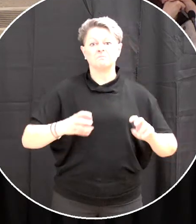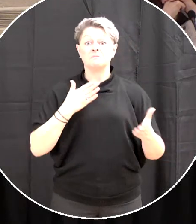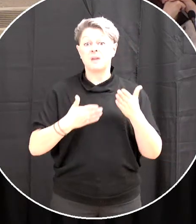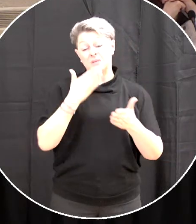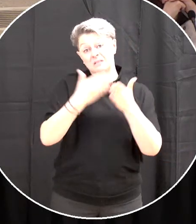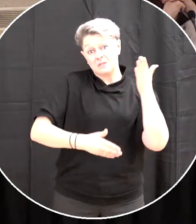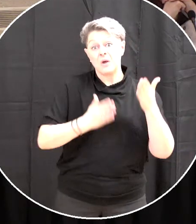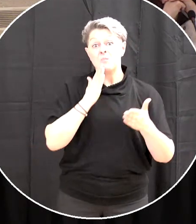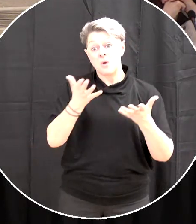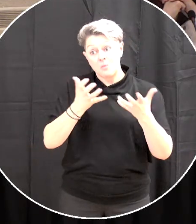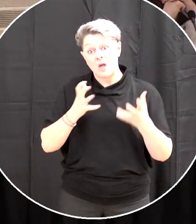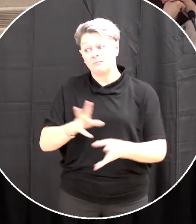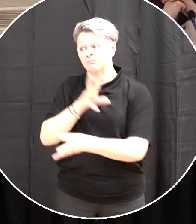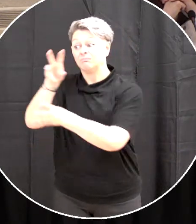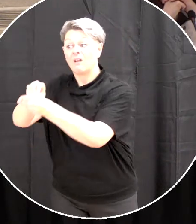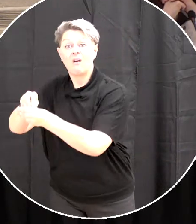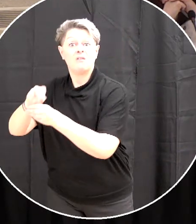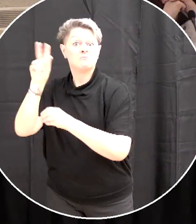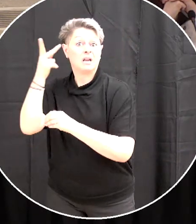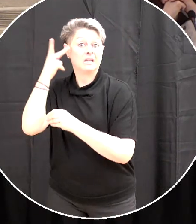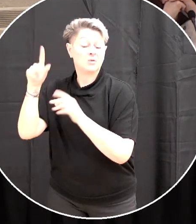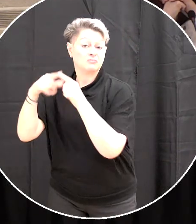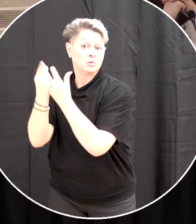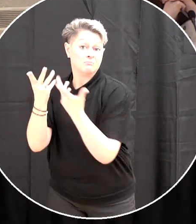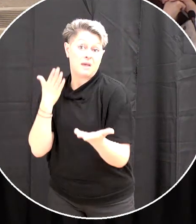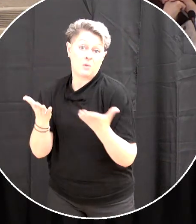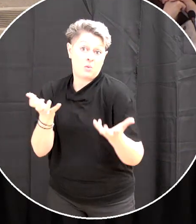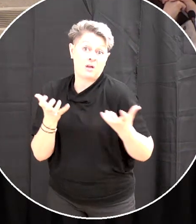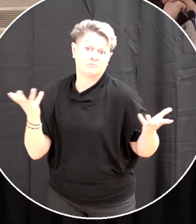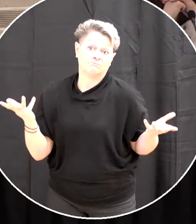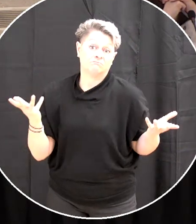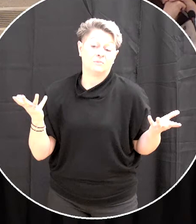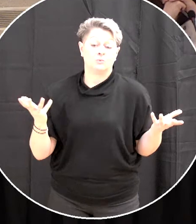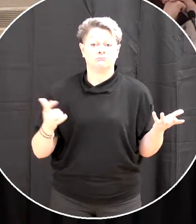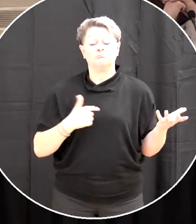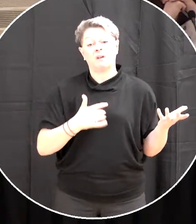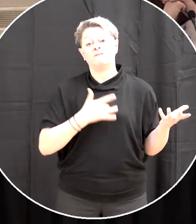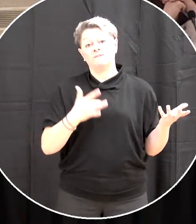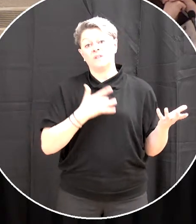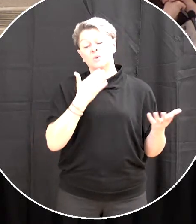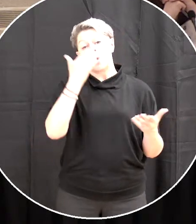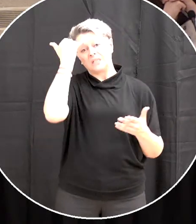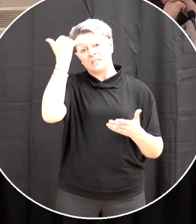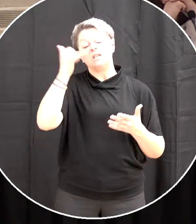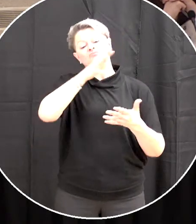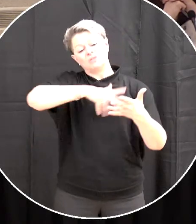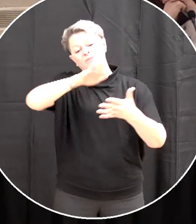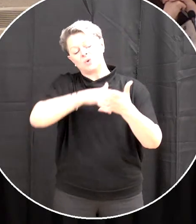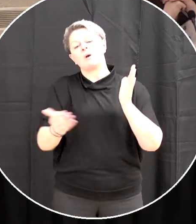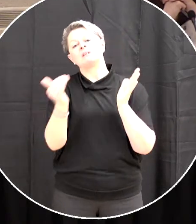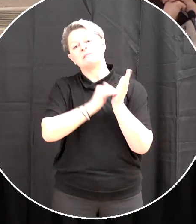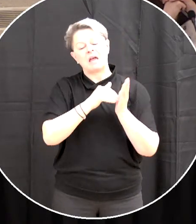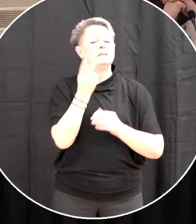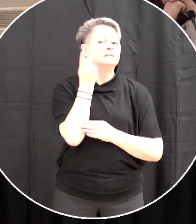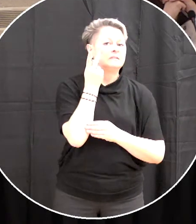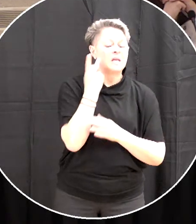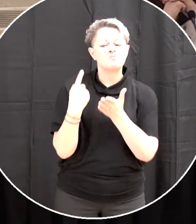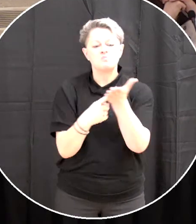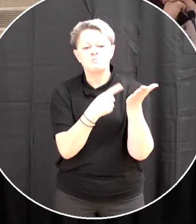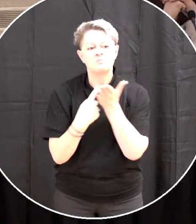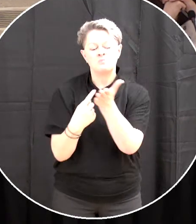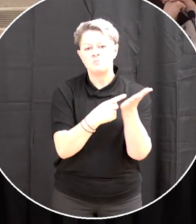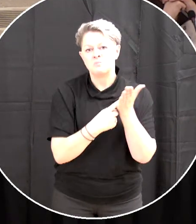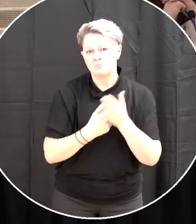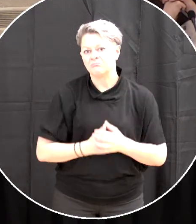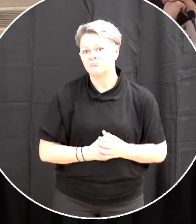ring and be involved. So I think it's a good idea to go back and have a second look, given where we've